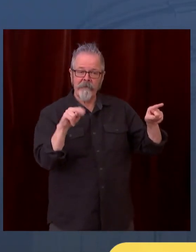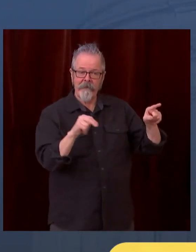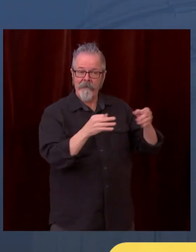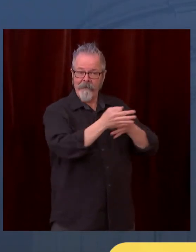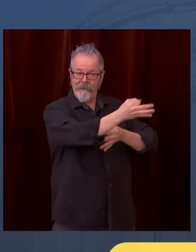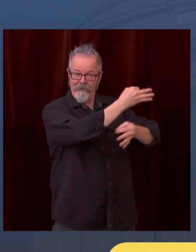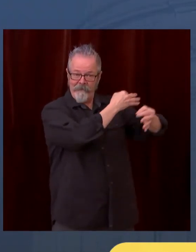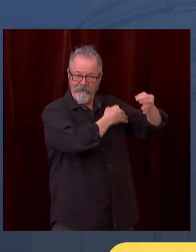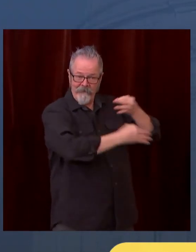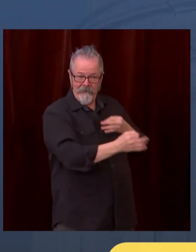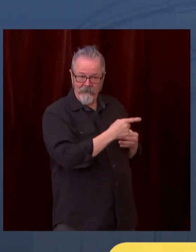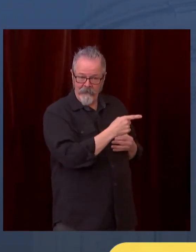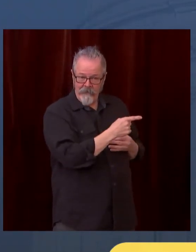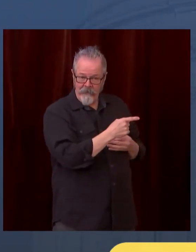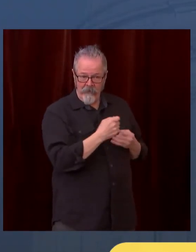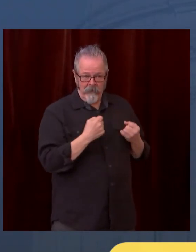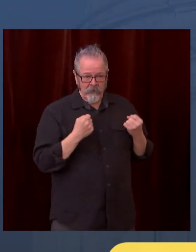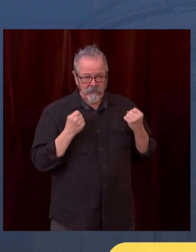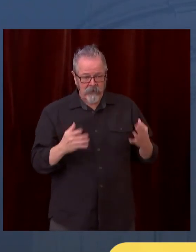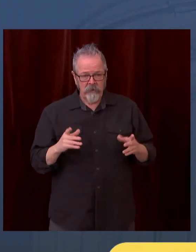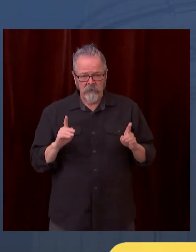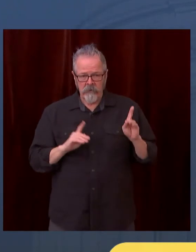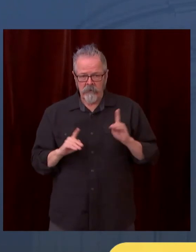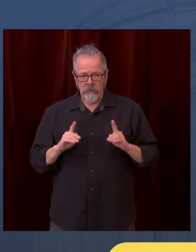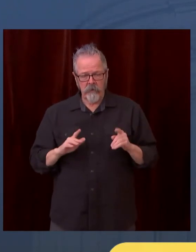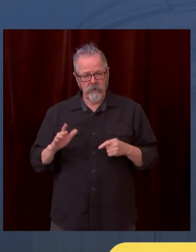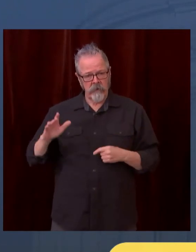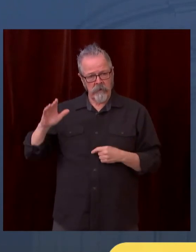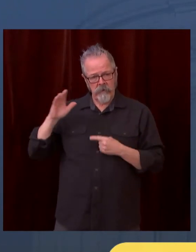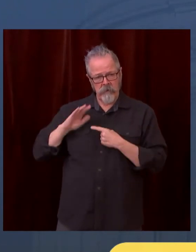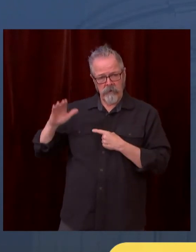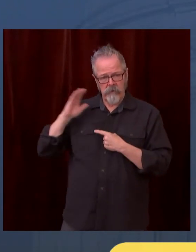who used to hold office in our country fades from view.